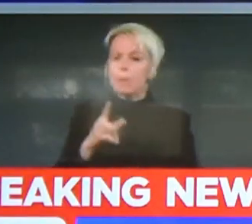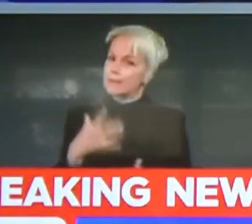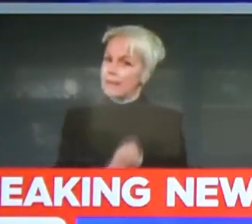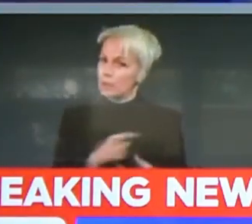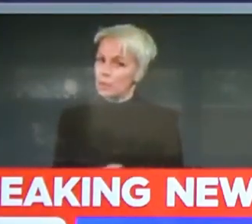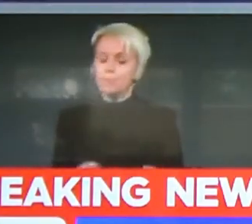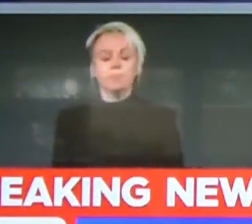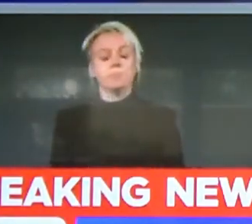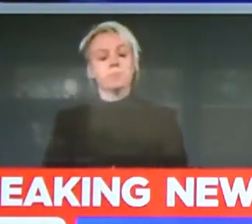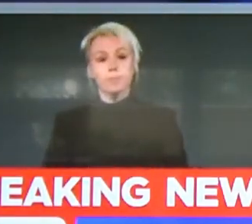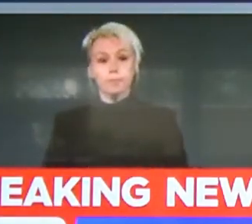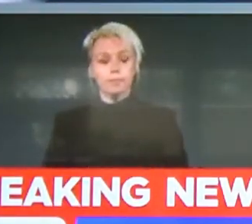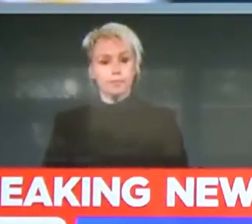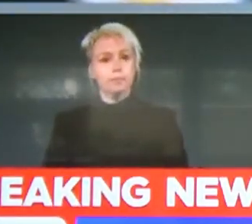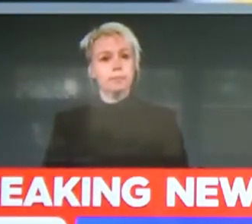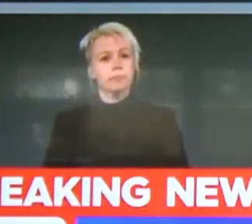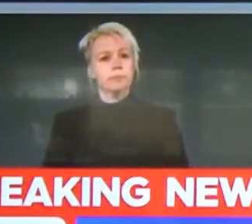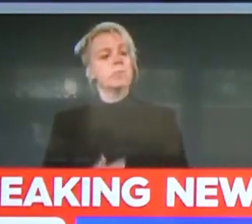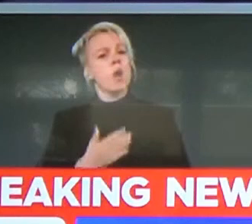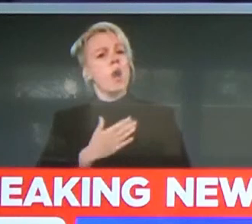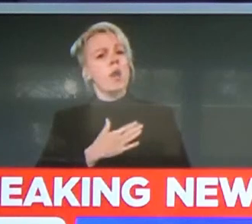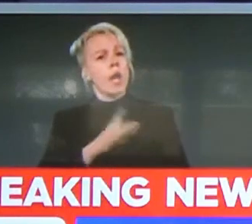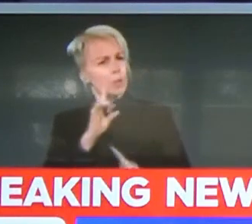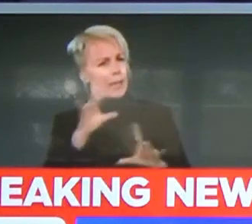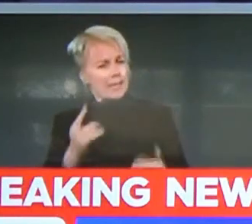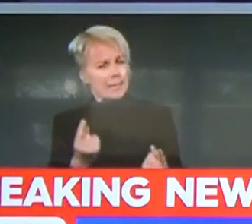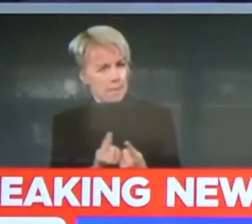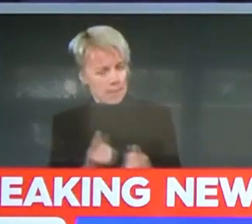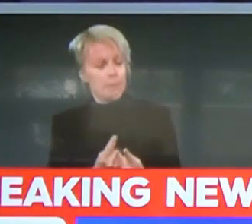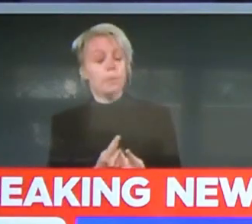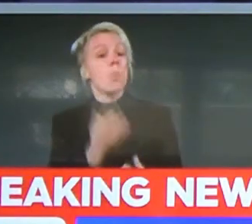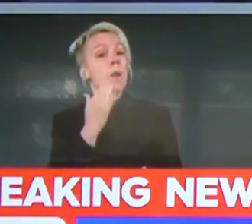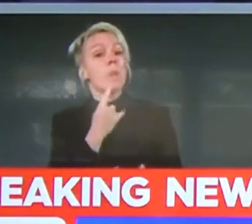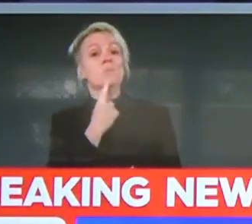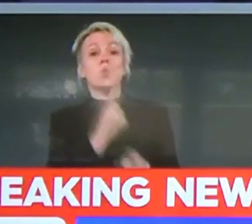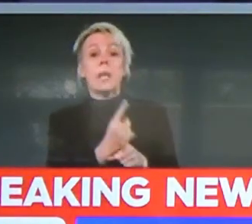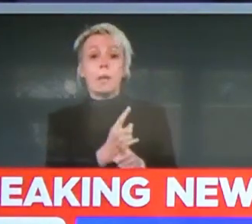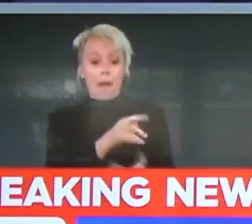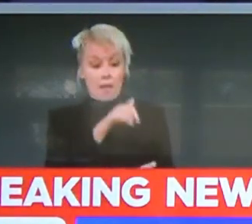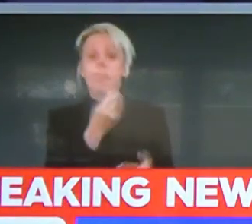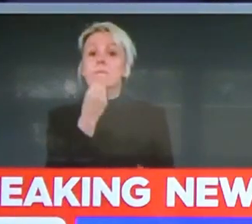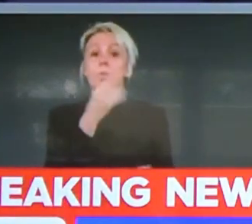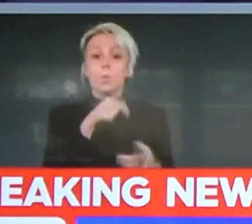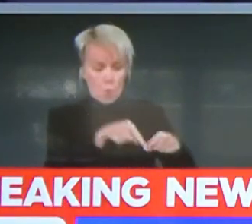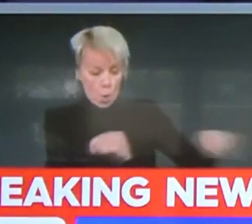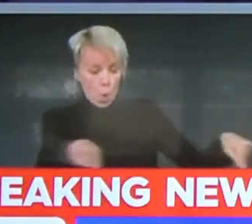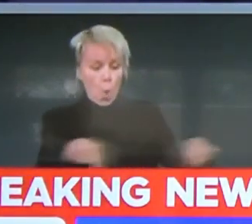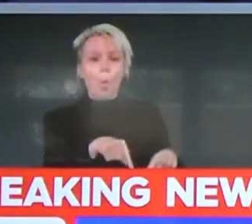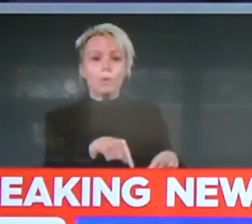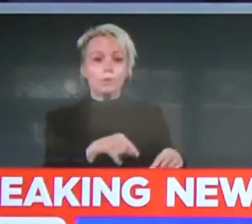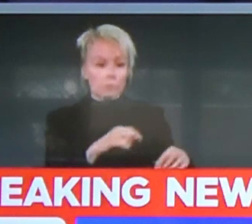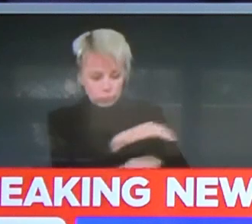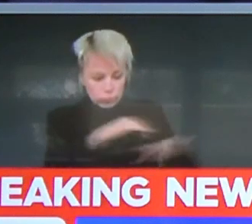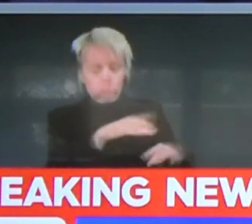I just want to be very clear about something I said before. Shopping centres remain open. I was referring to the food courts in the shopping centres.